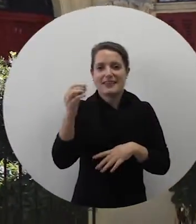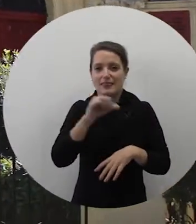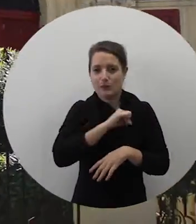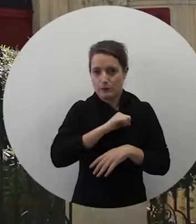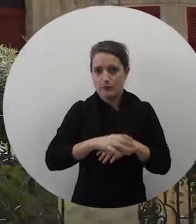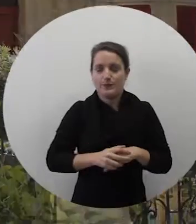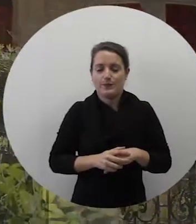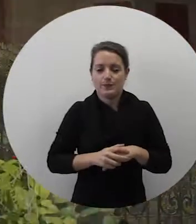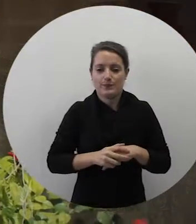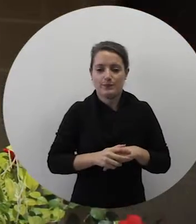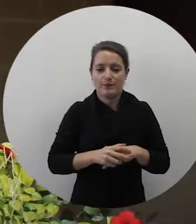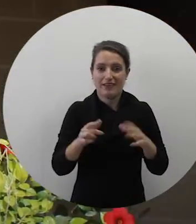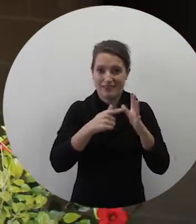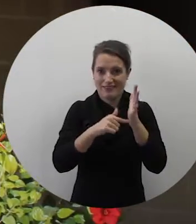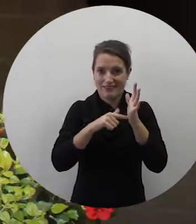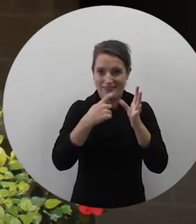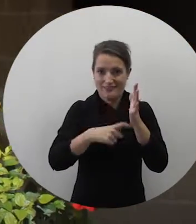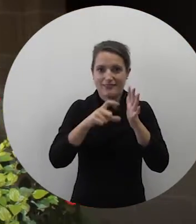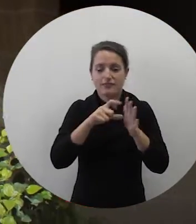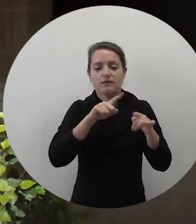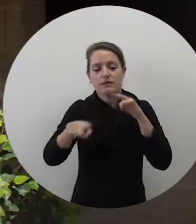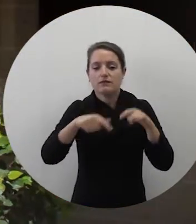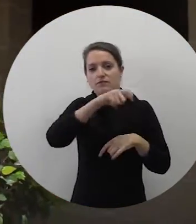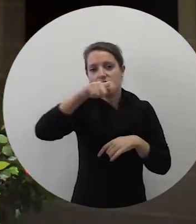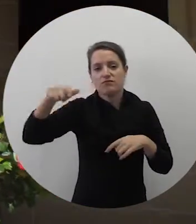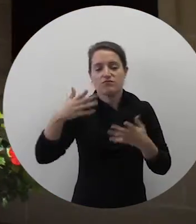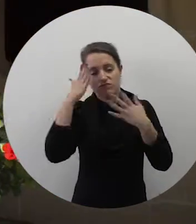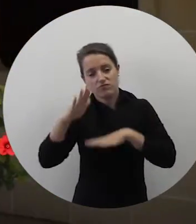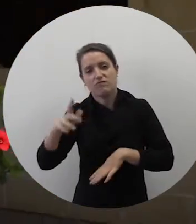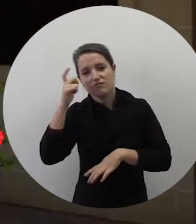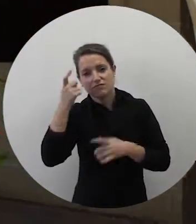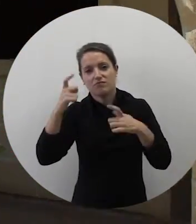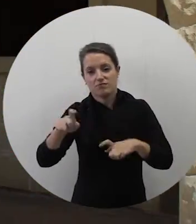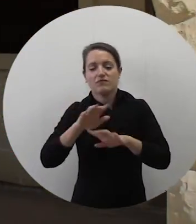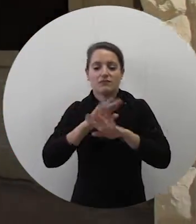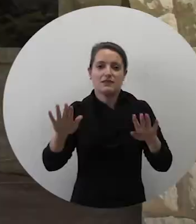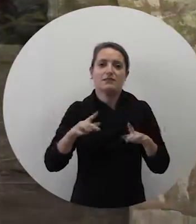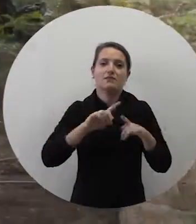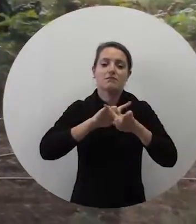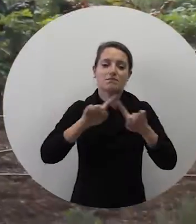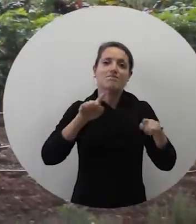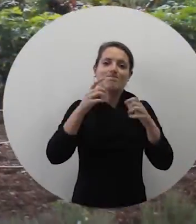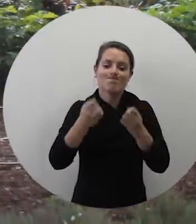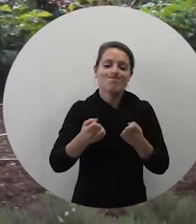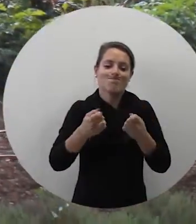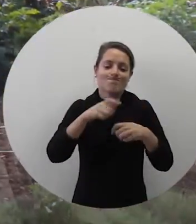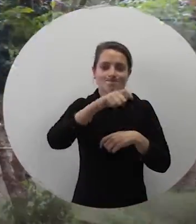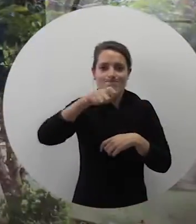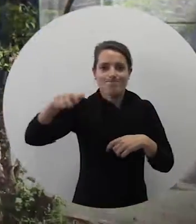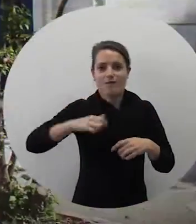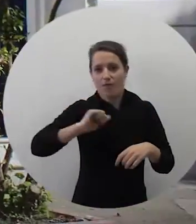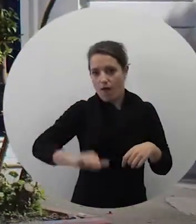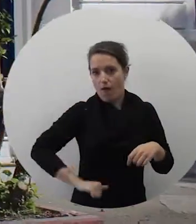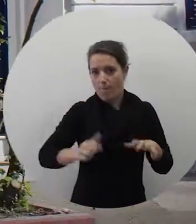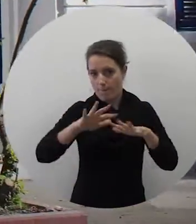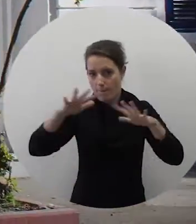10,000 inhabitants. Attard is predominantly residential, but also comprises land which is still agricultural and even